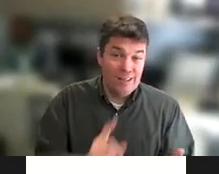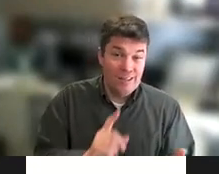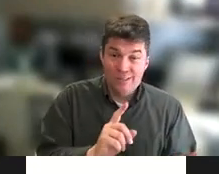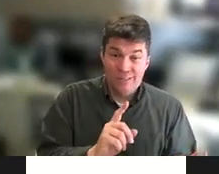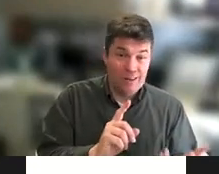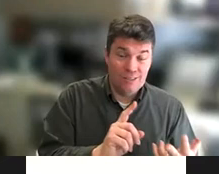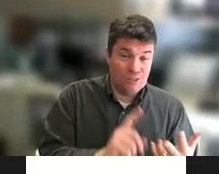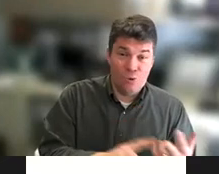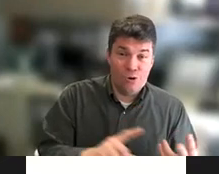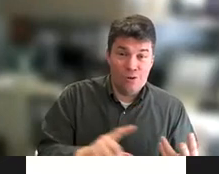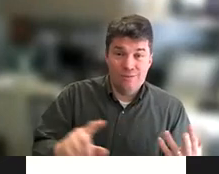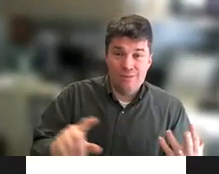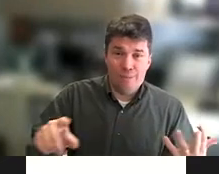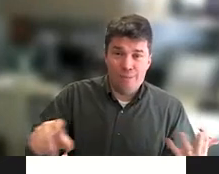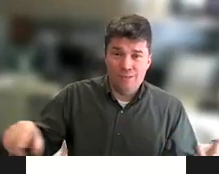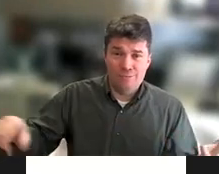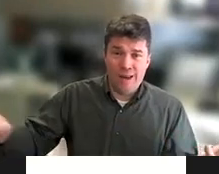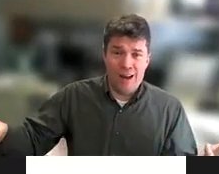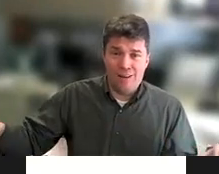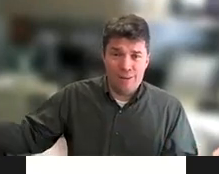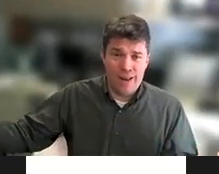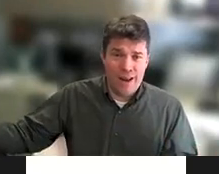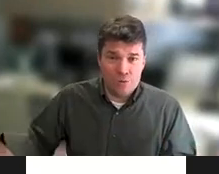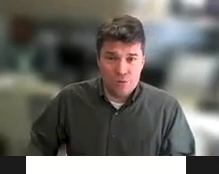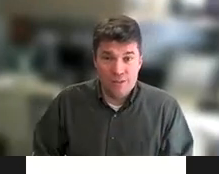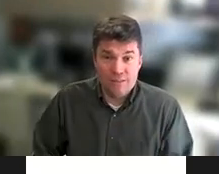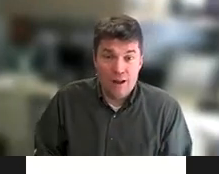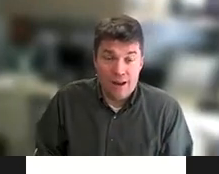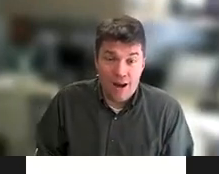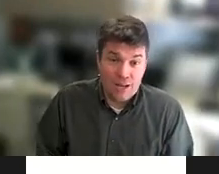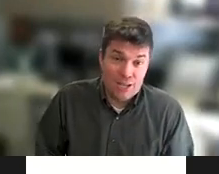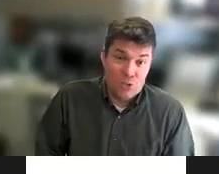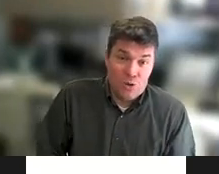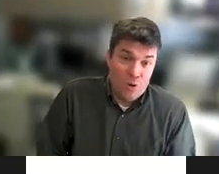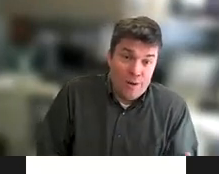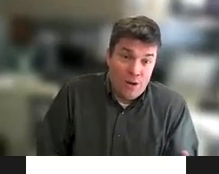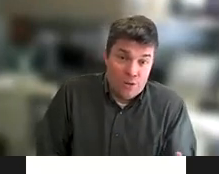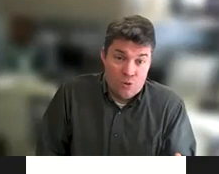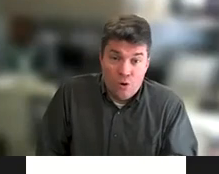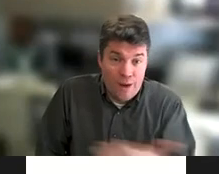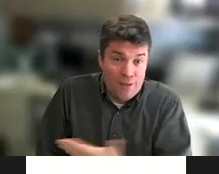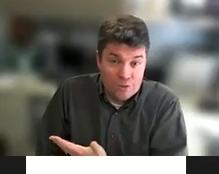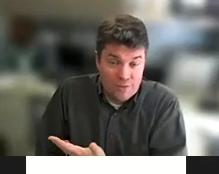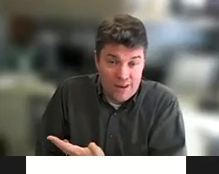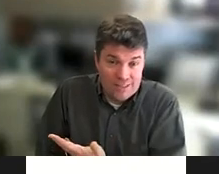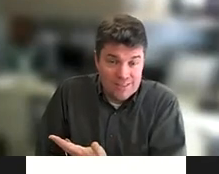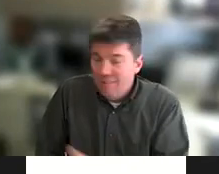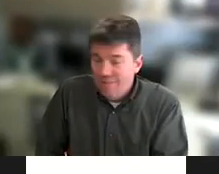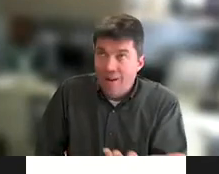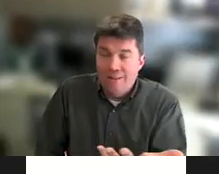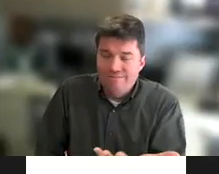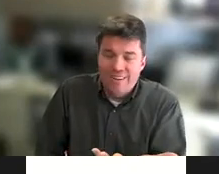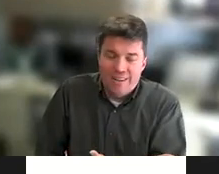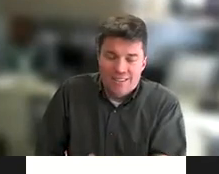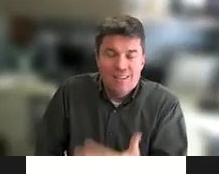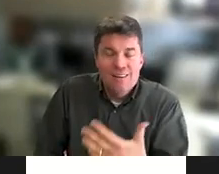"Well, I caught. You said store, apple, banana, potatoes. That's all I caught. I assume you wanted me to go to the store and buy those